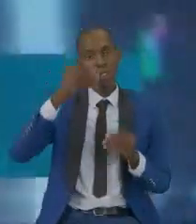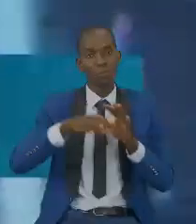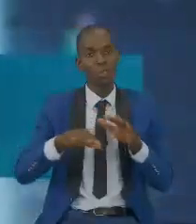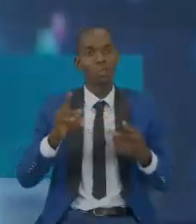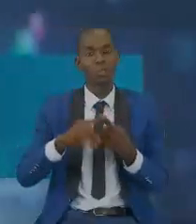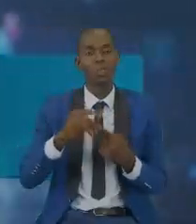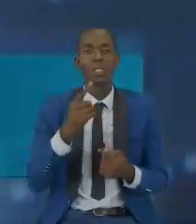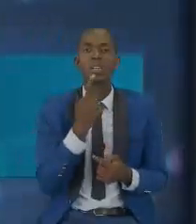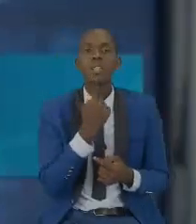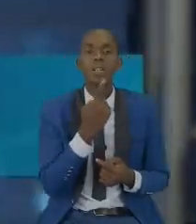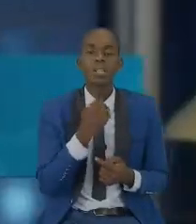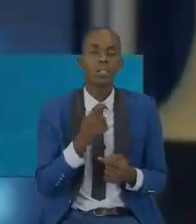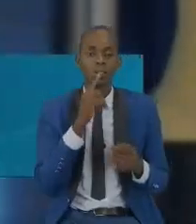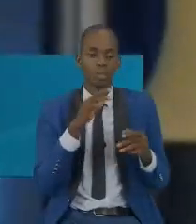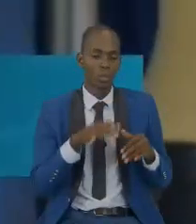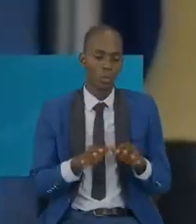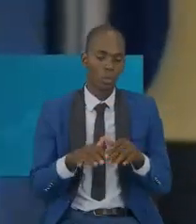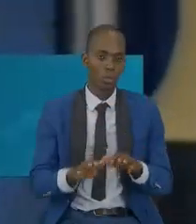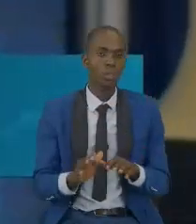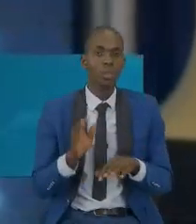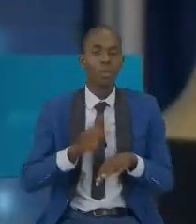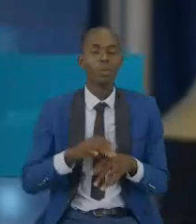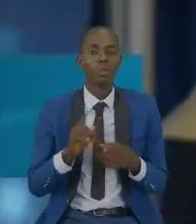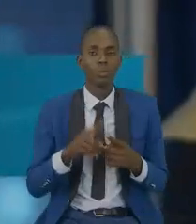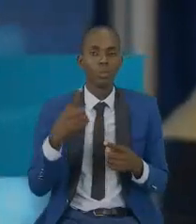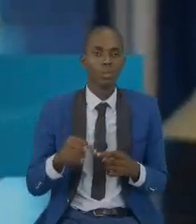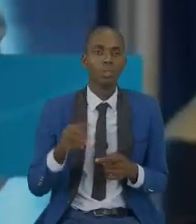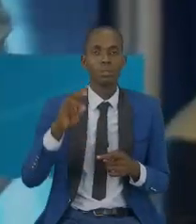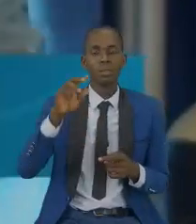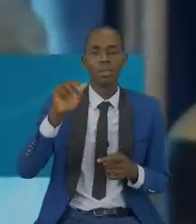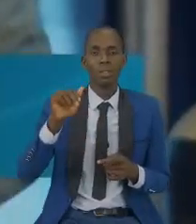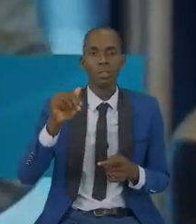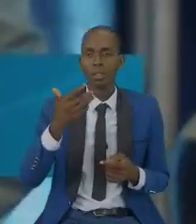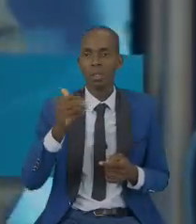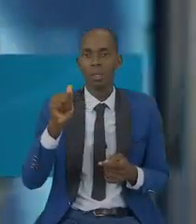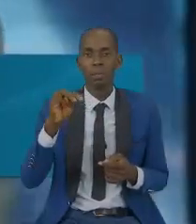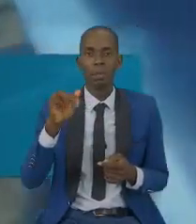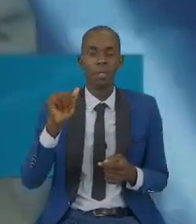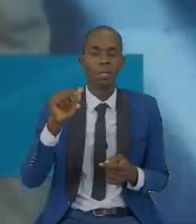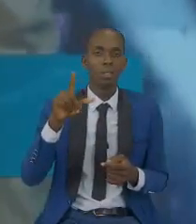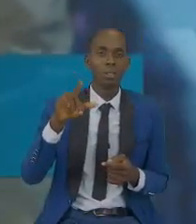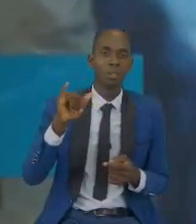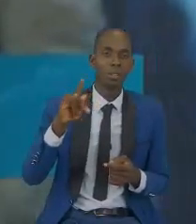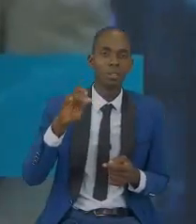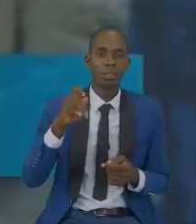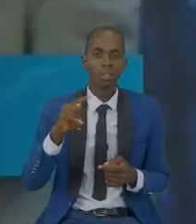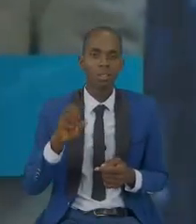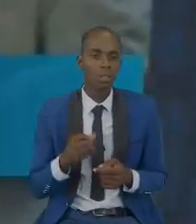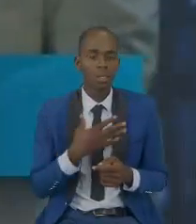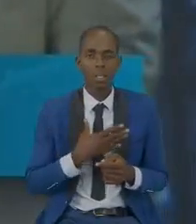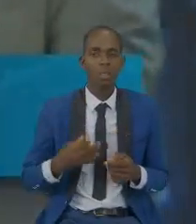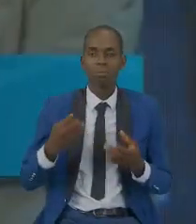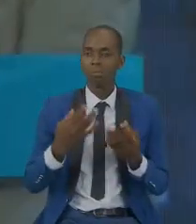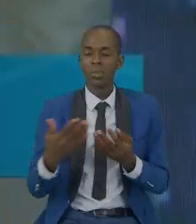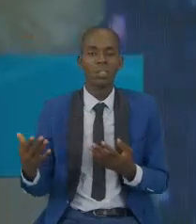the Amalekites and the wilderness, and they were going to get to the promised land, there was something that confronted them in the way.